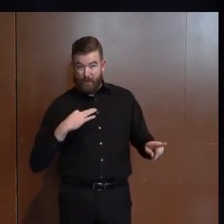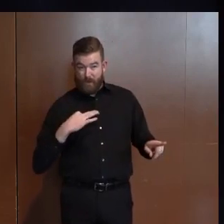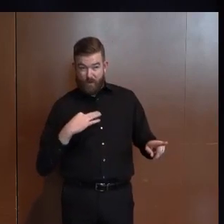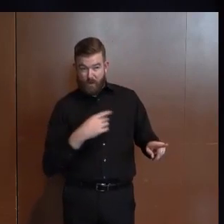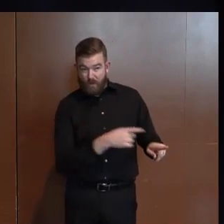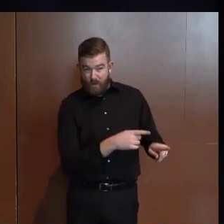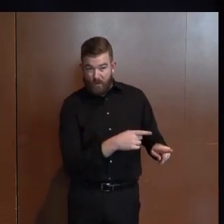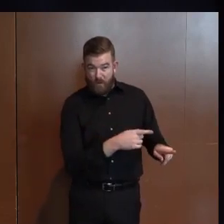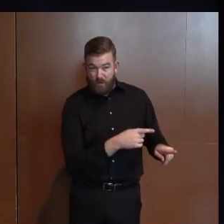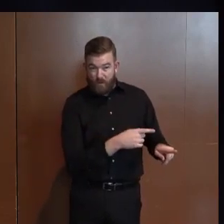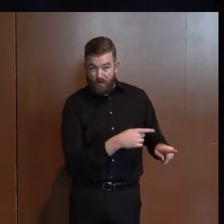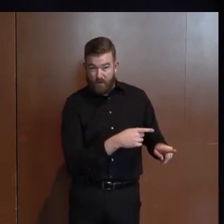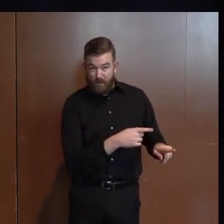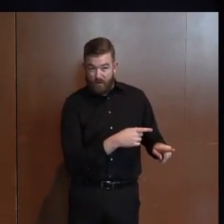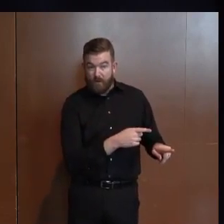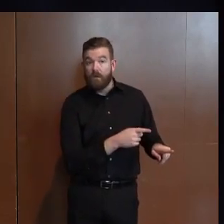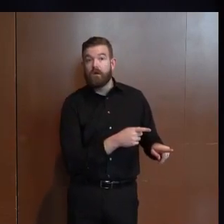field hospitals.